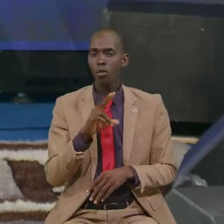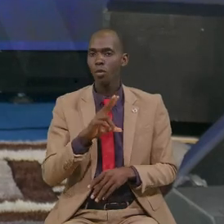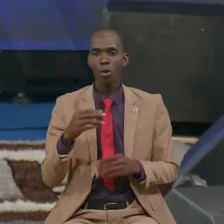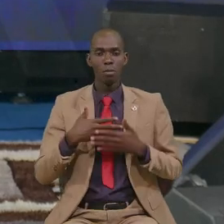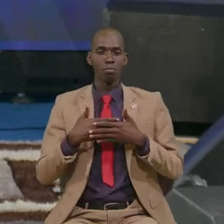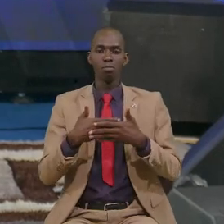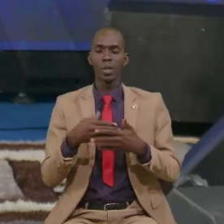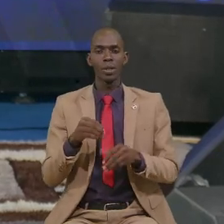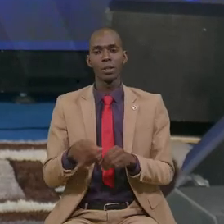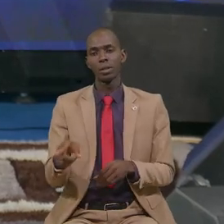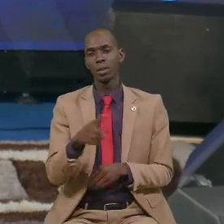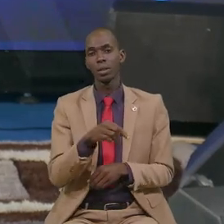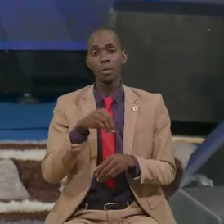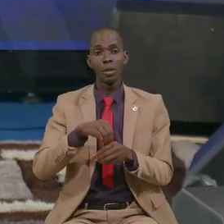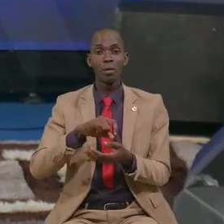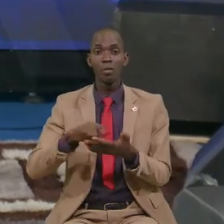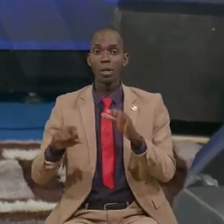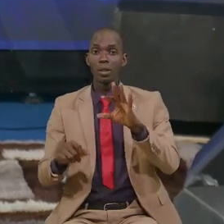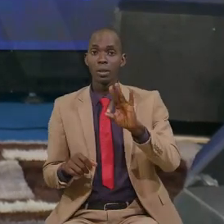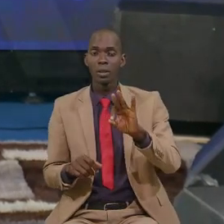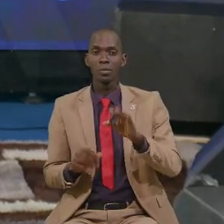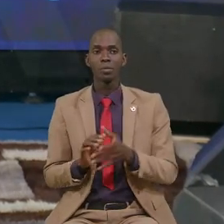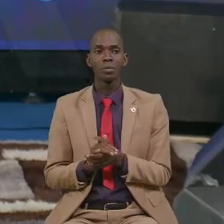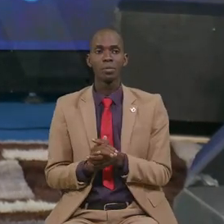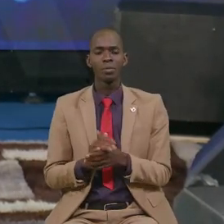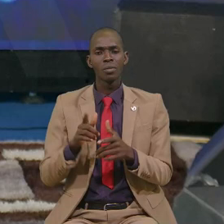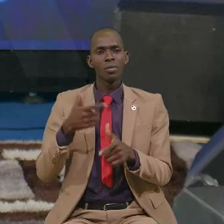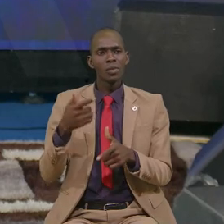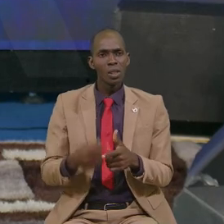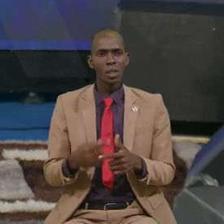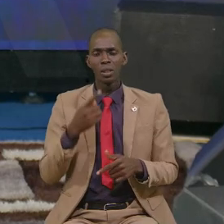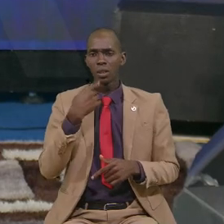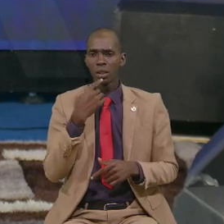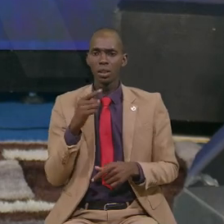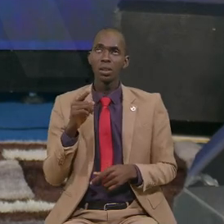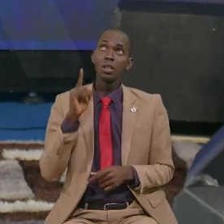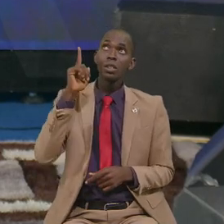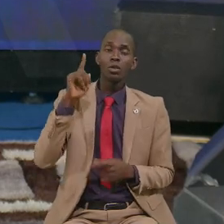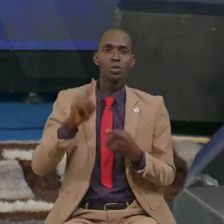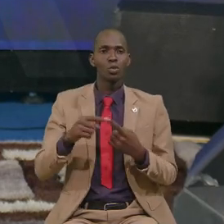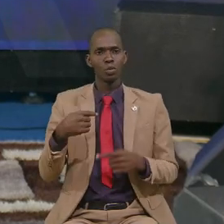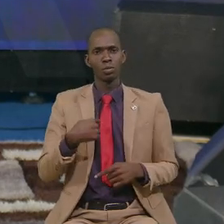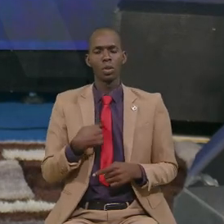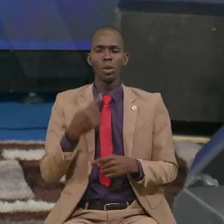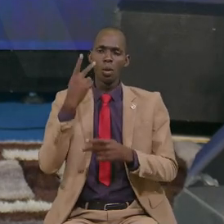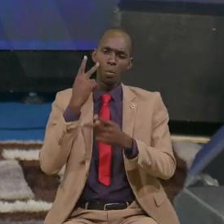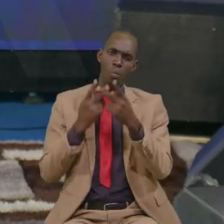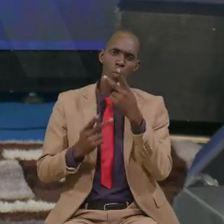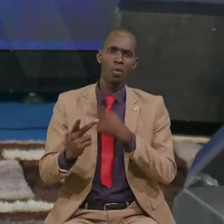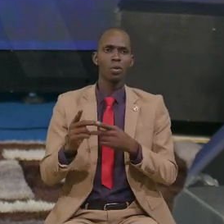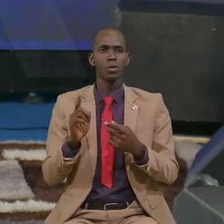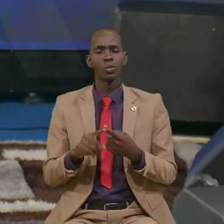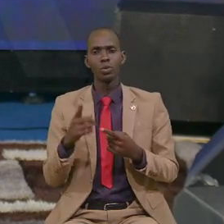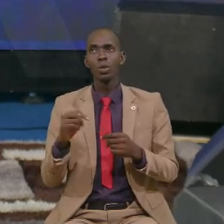them." Verse 9. In verse 9, "Then said he unto me, Prophesy unto the